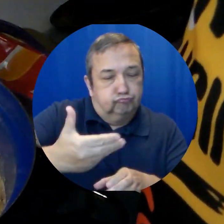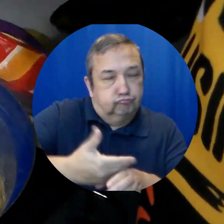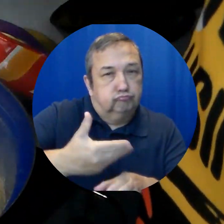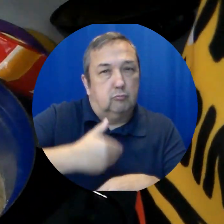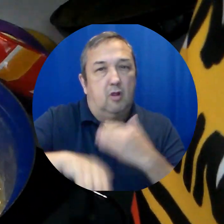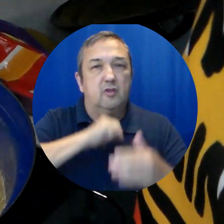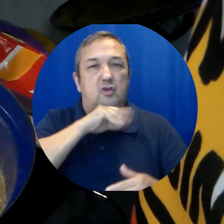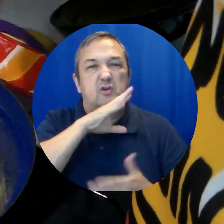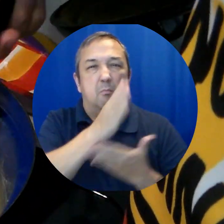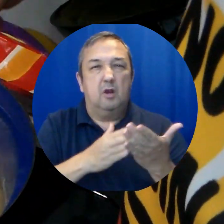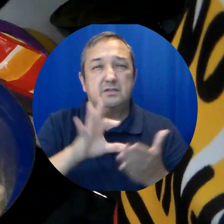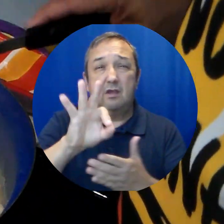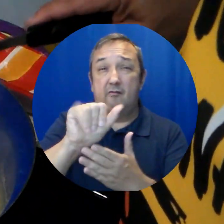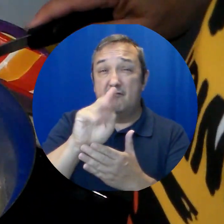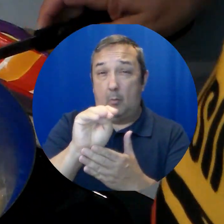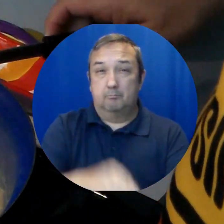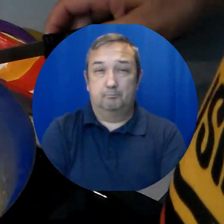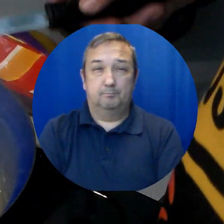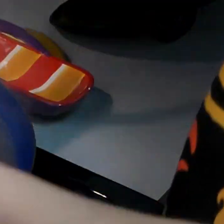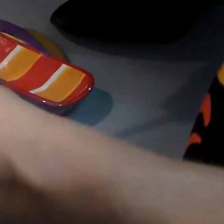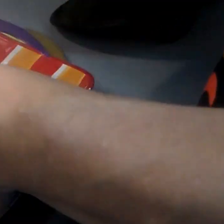lid and take off the dirty parts at the edges, the foam.